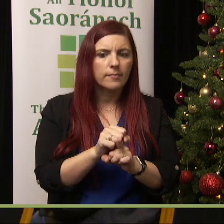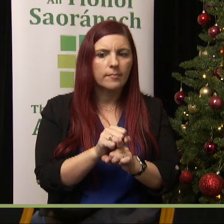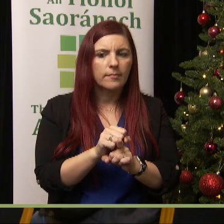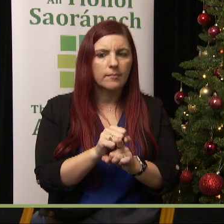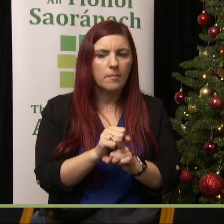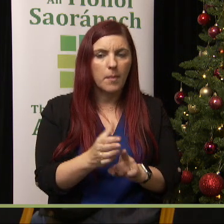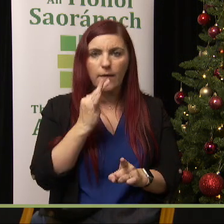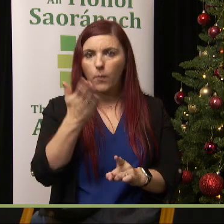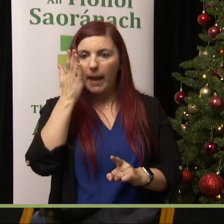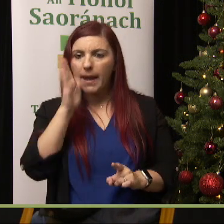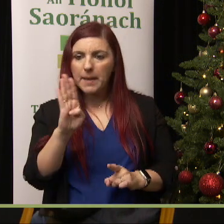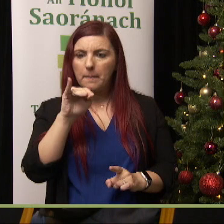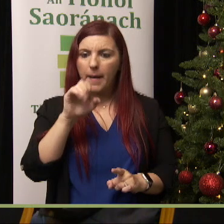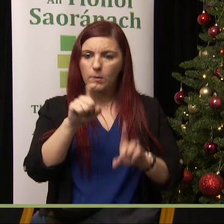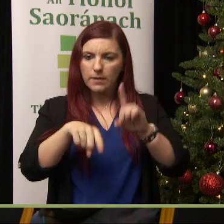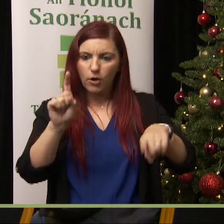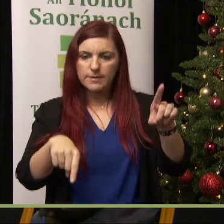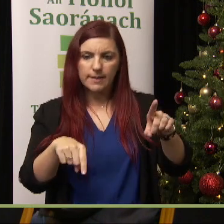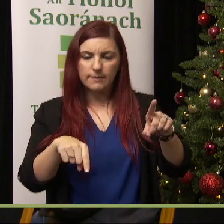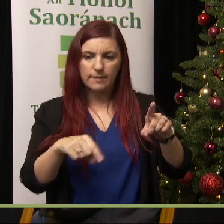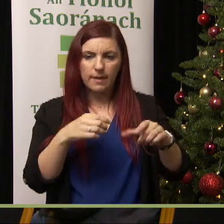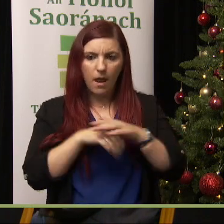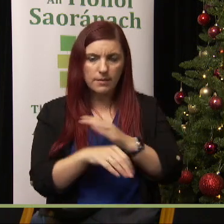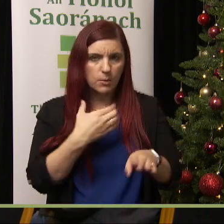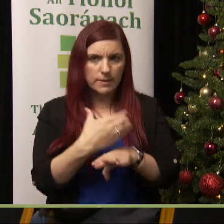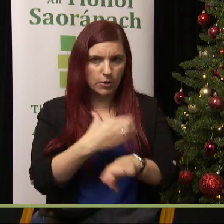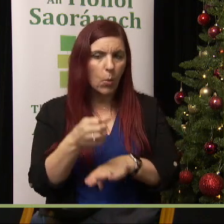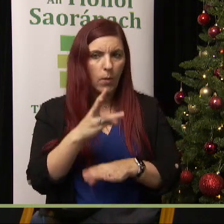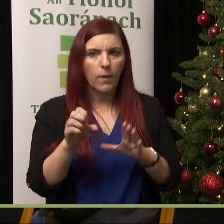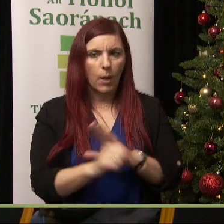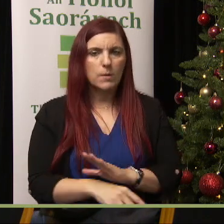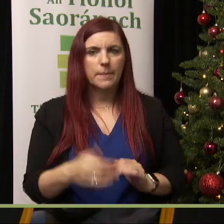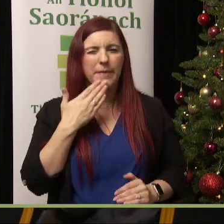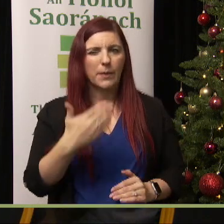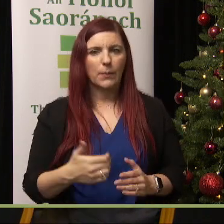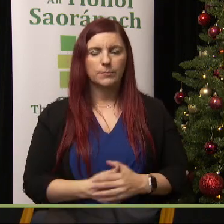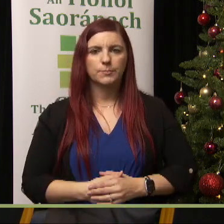if we let biodiversity loss to happen. So thank you very much.